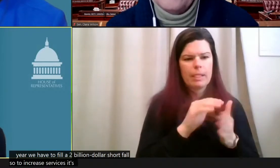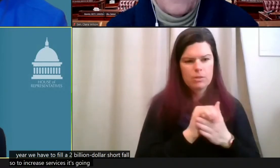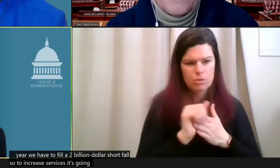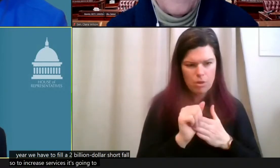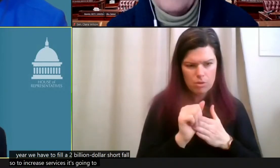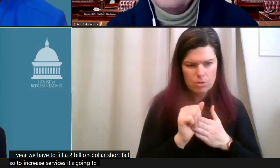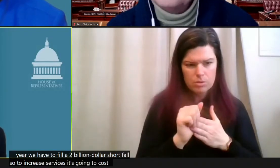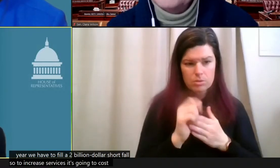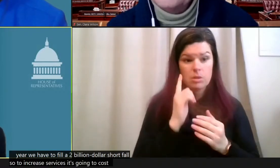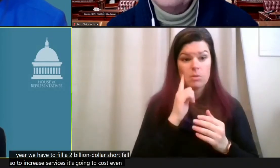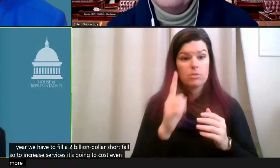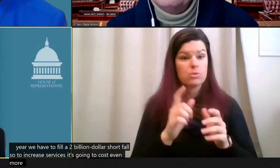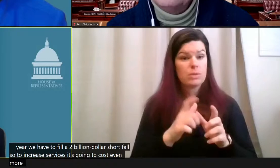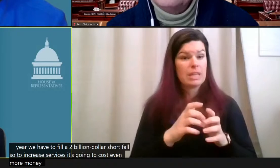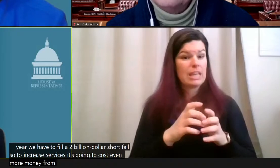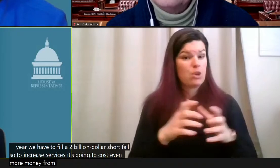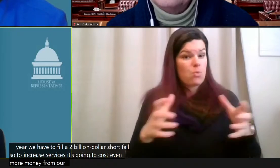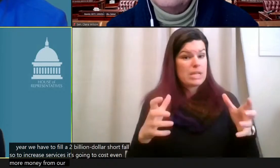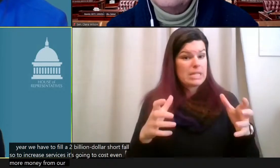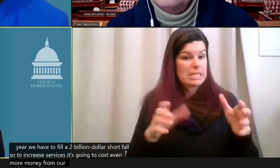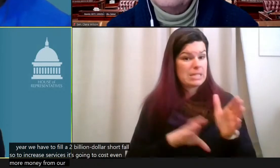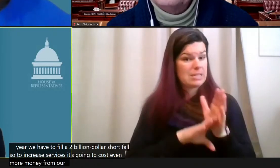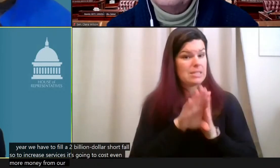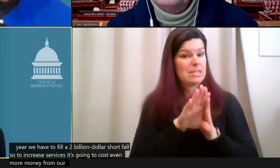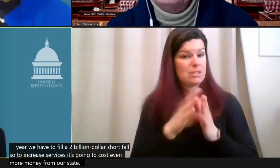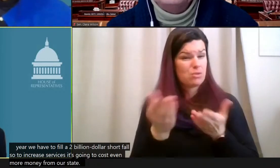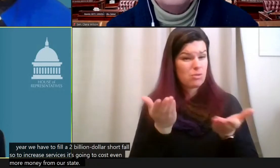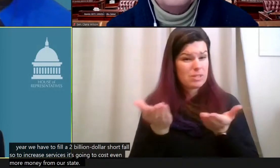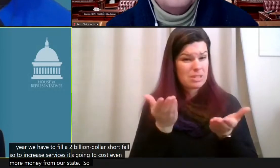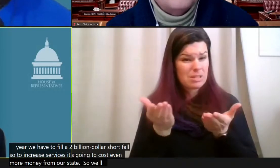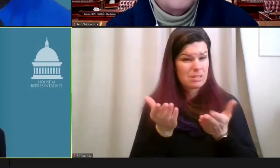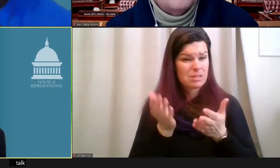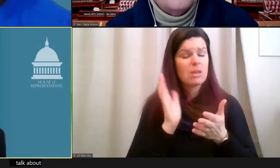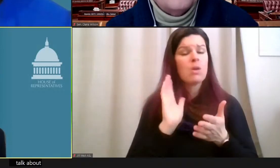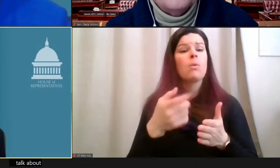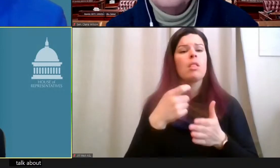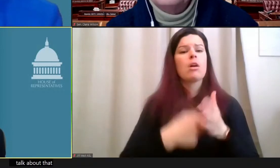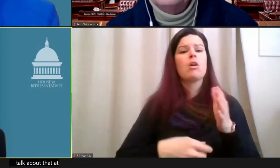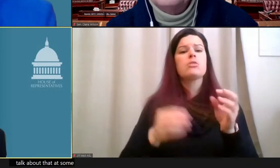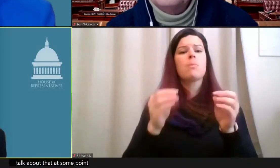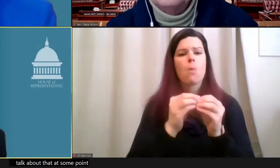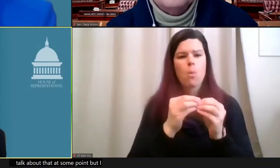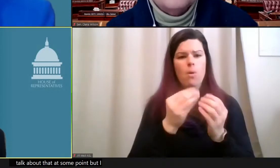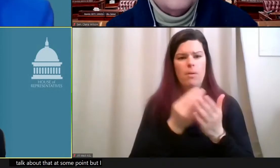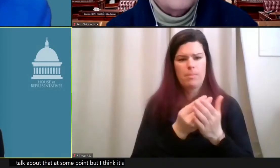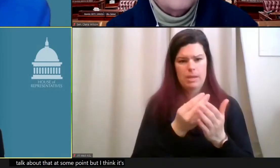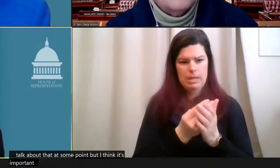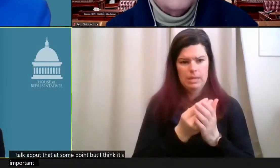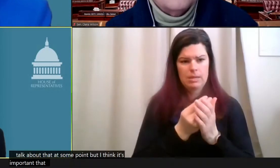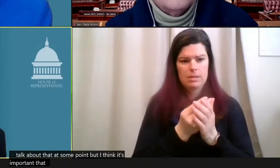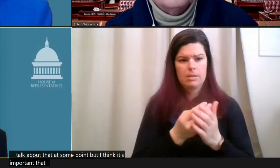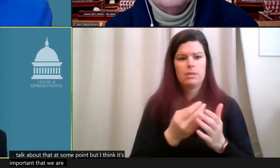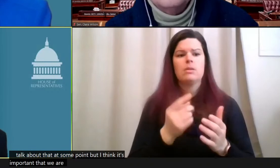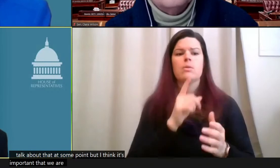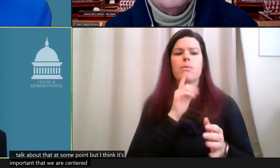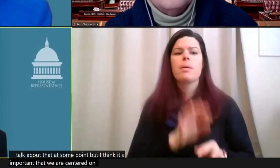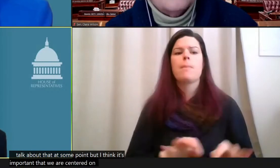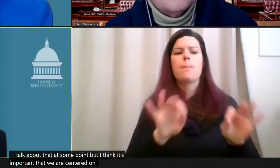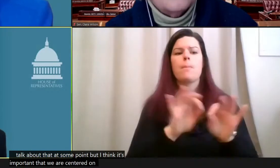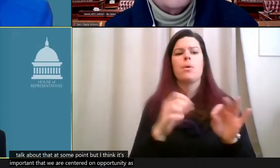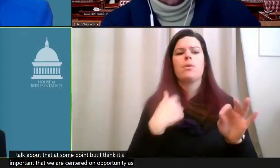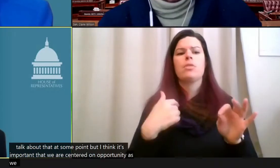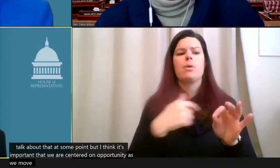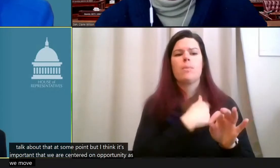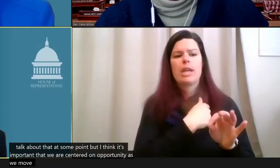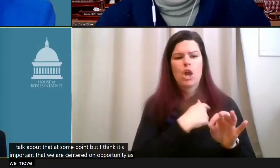money from our state. So we'll probably talk about that at some point, but I think it's important that we're centered on opportunity as we move beyond